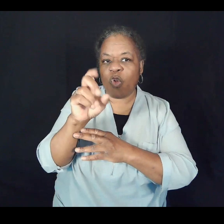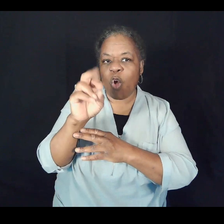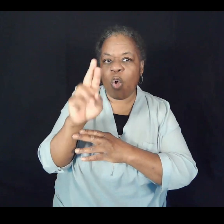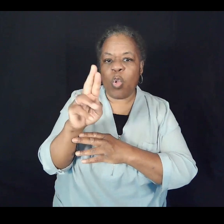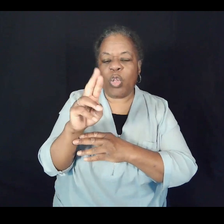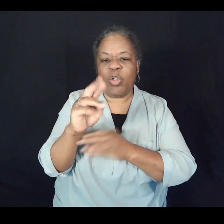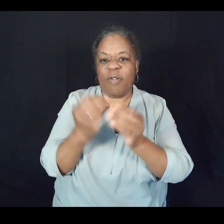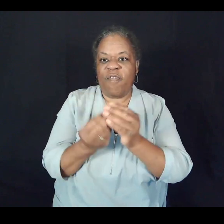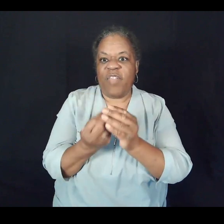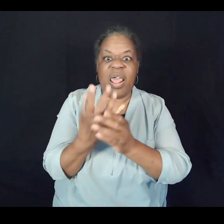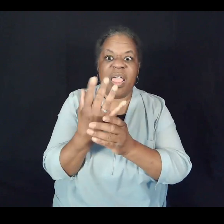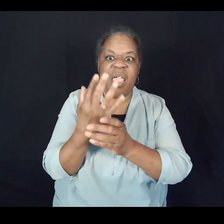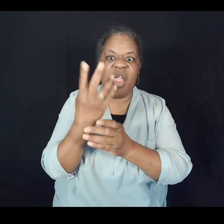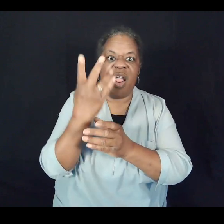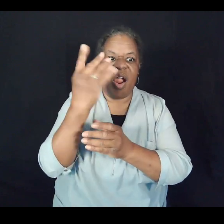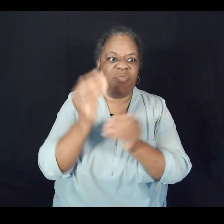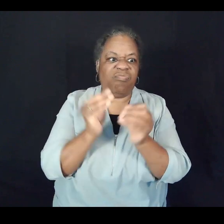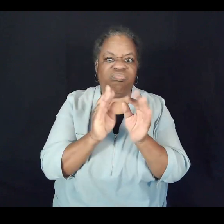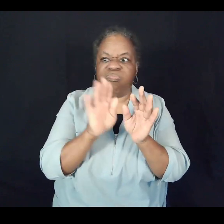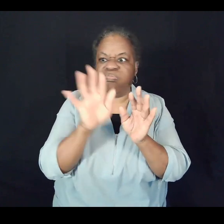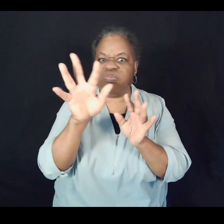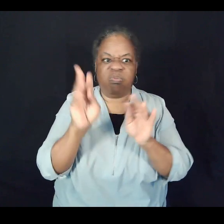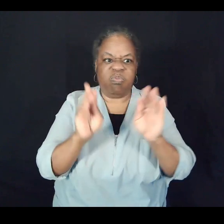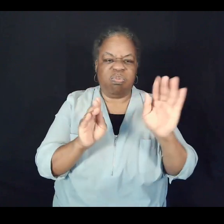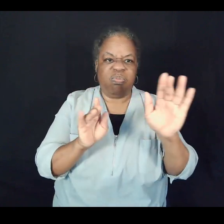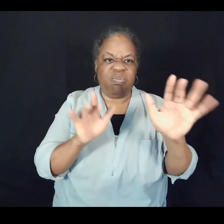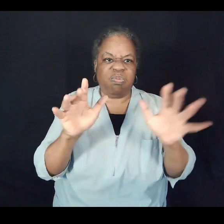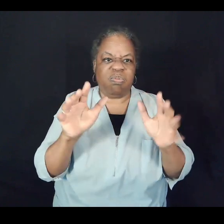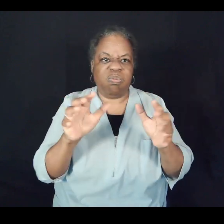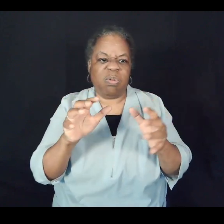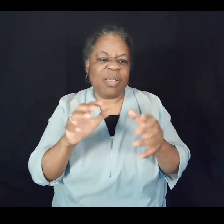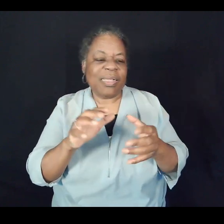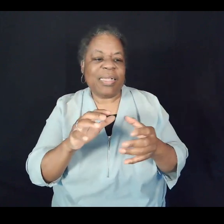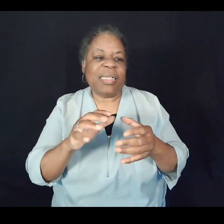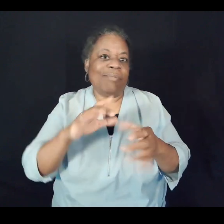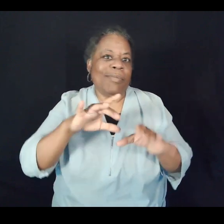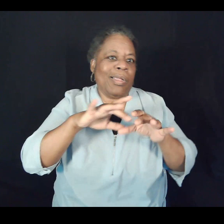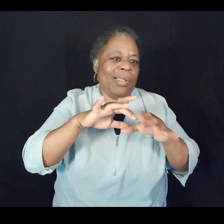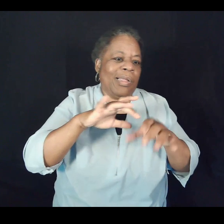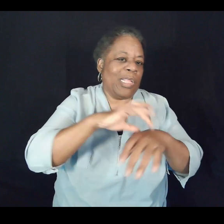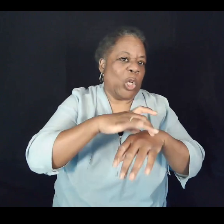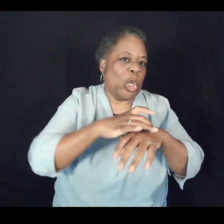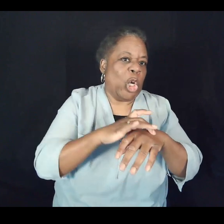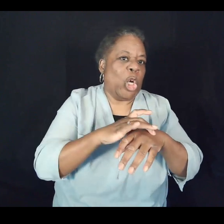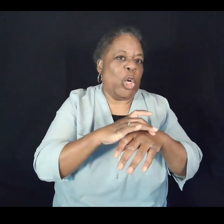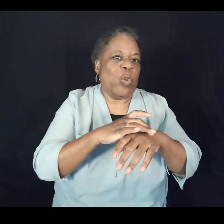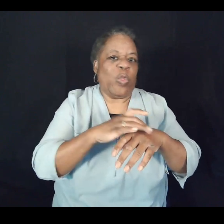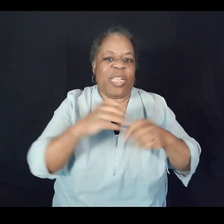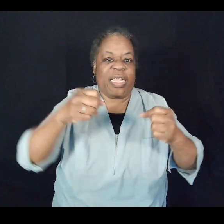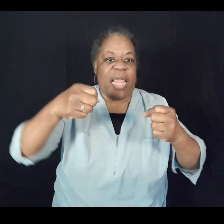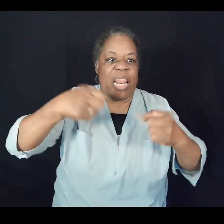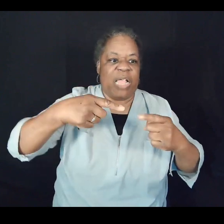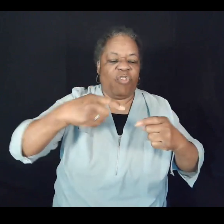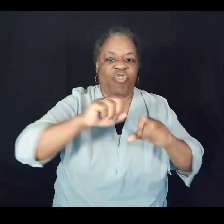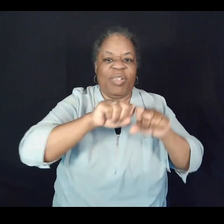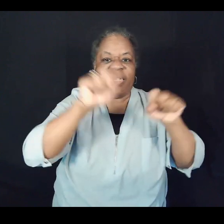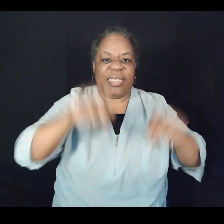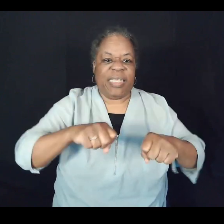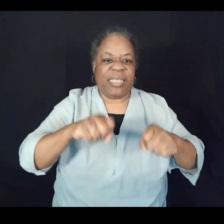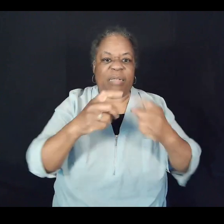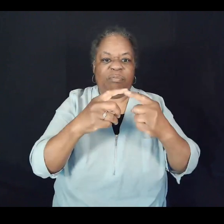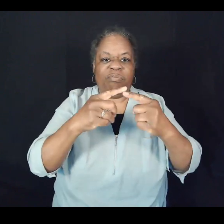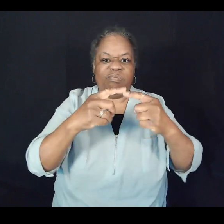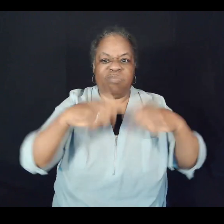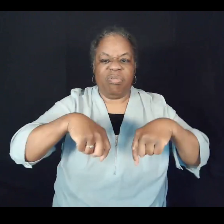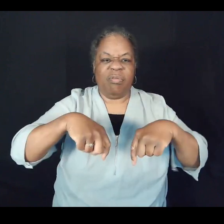pulse that would create such havoc on Earth's electric grid system. These solar flares, called coronal